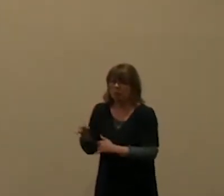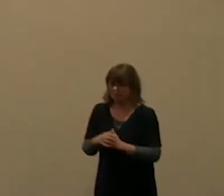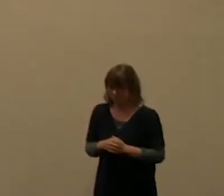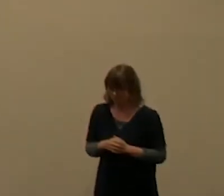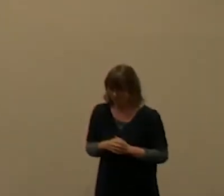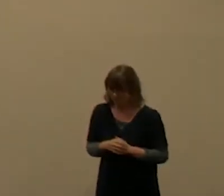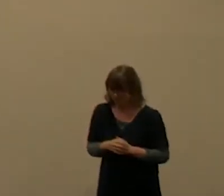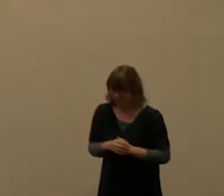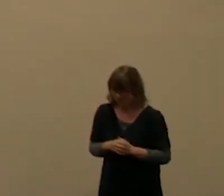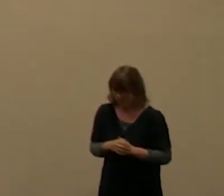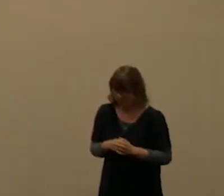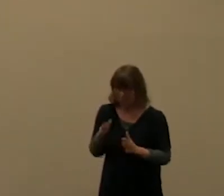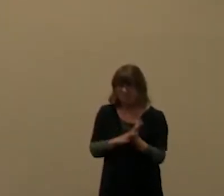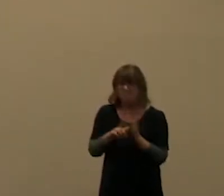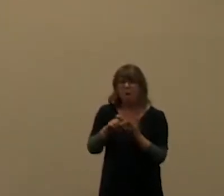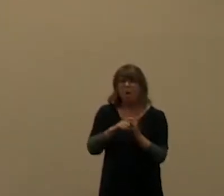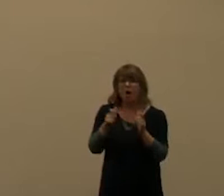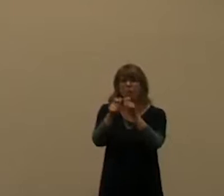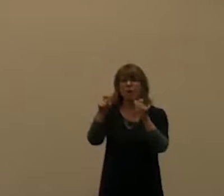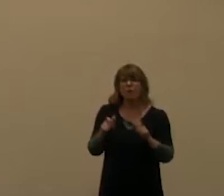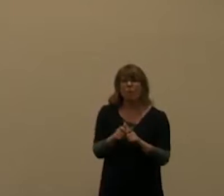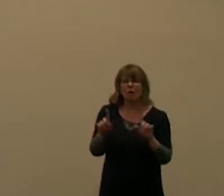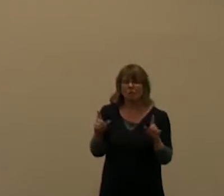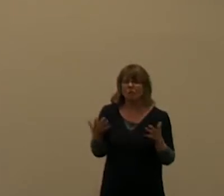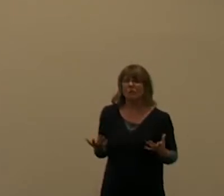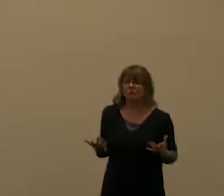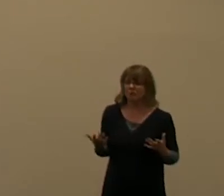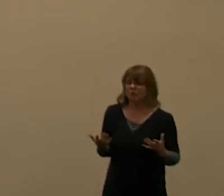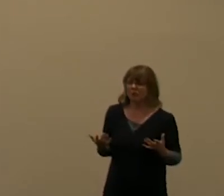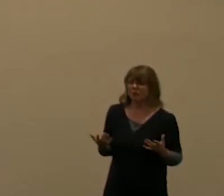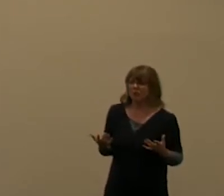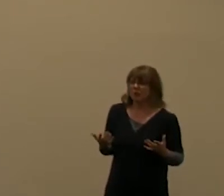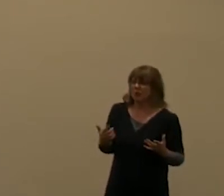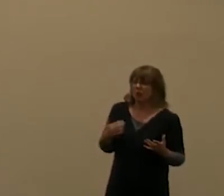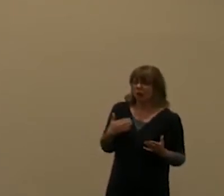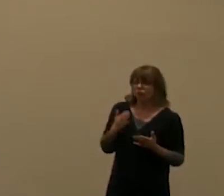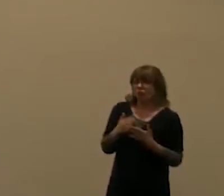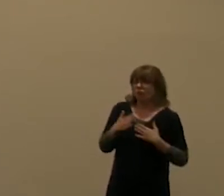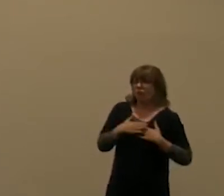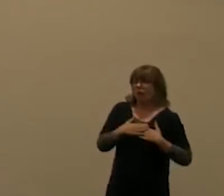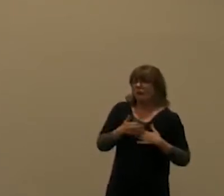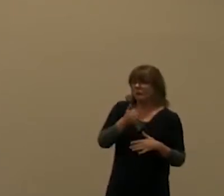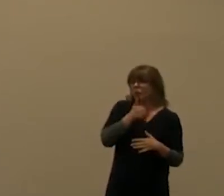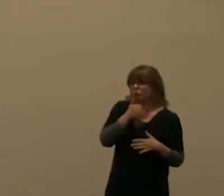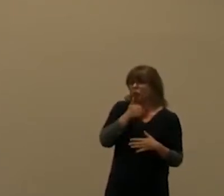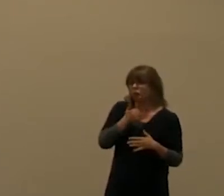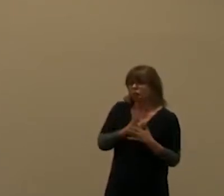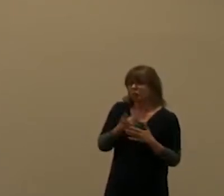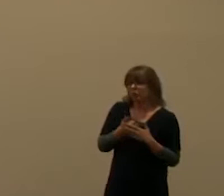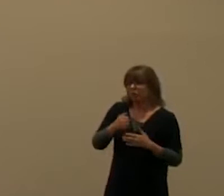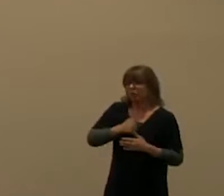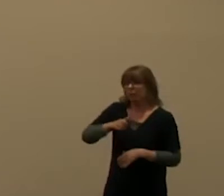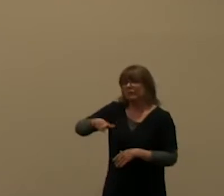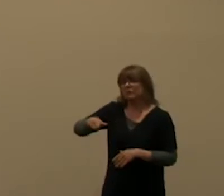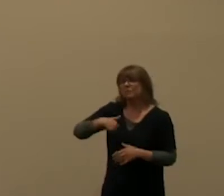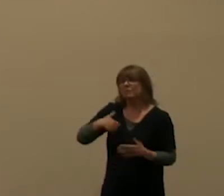Now, the Mocha framework. Mocha framework is something that I really like and that I use a lot with my